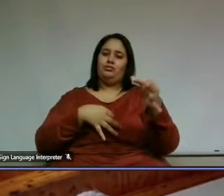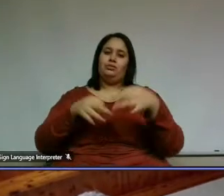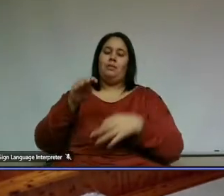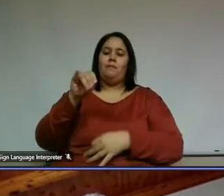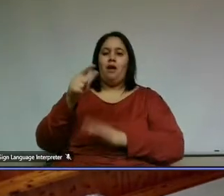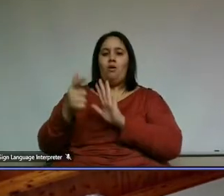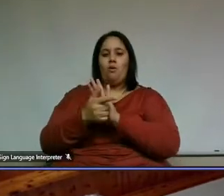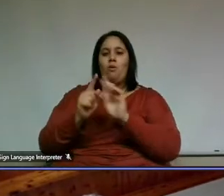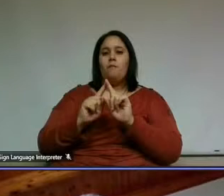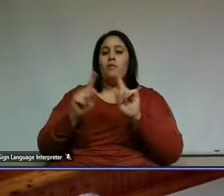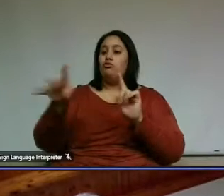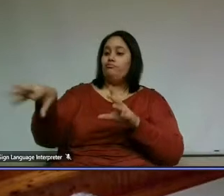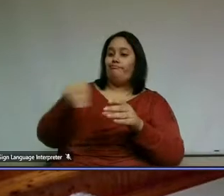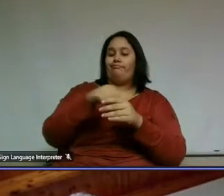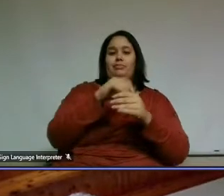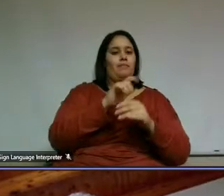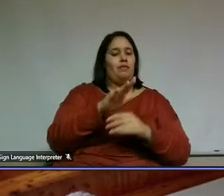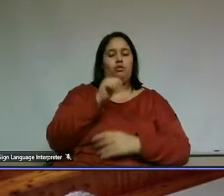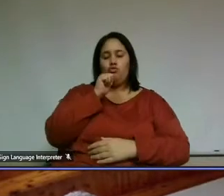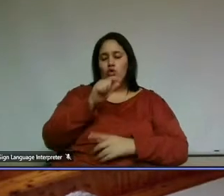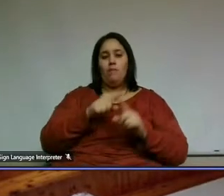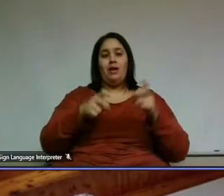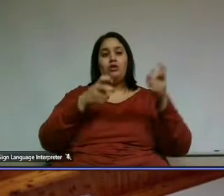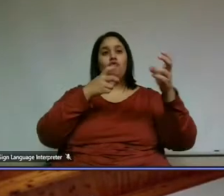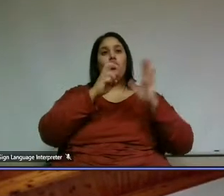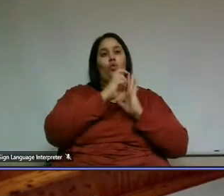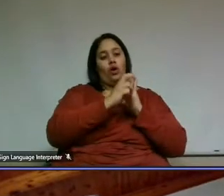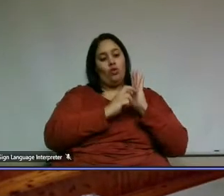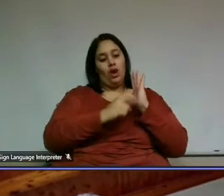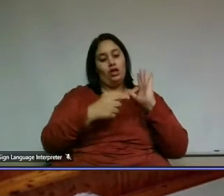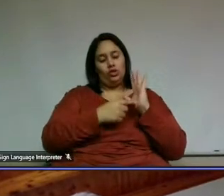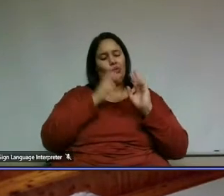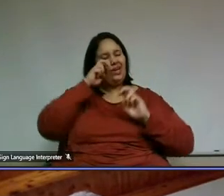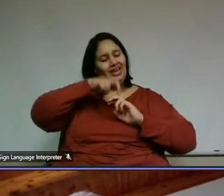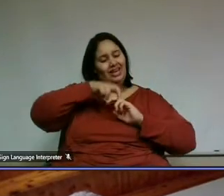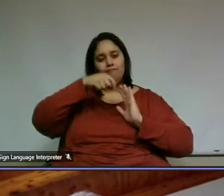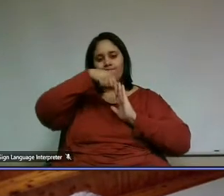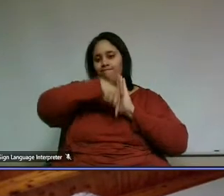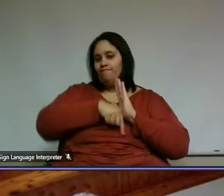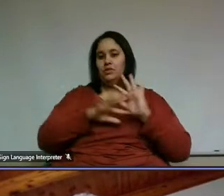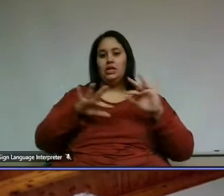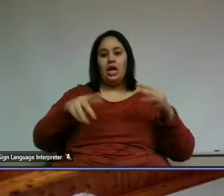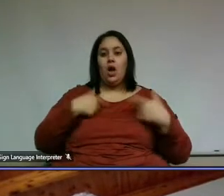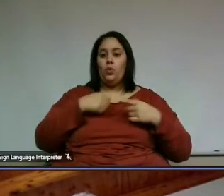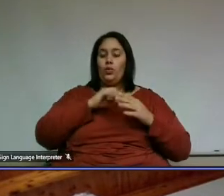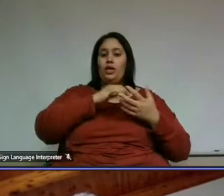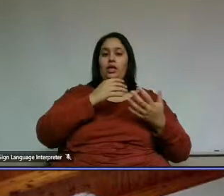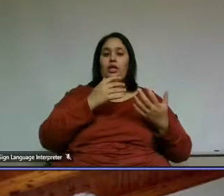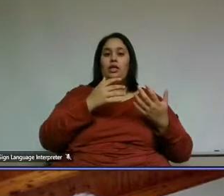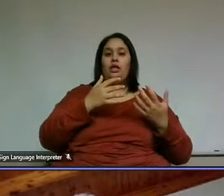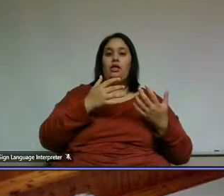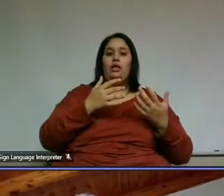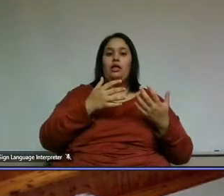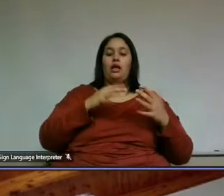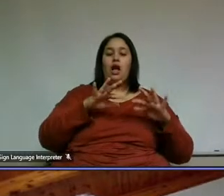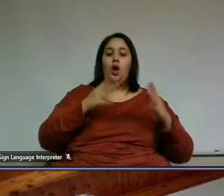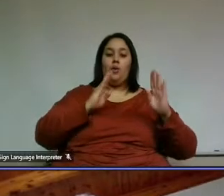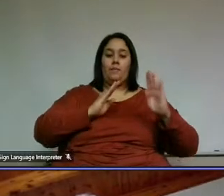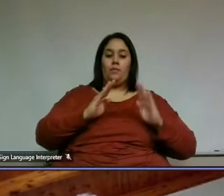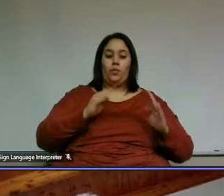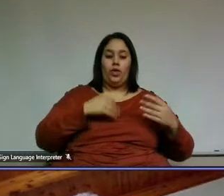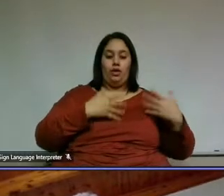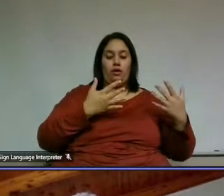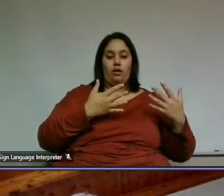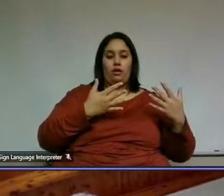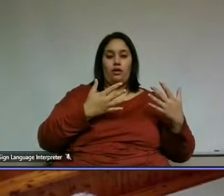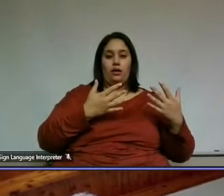but it's not necessarily part of the bill, but in the regulations, we really need to start looking at how we enforce behavior.